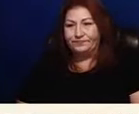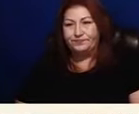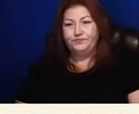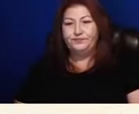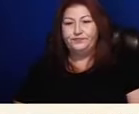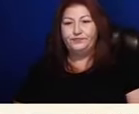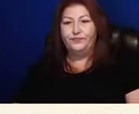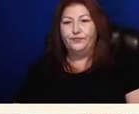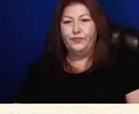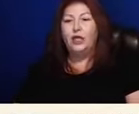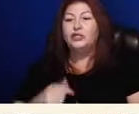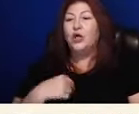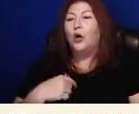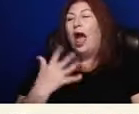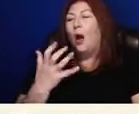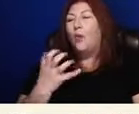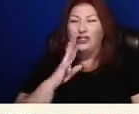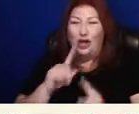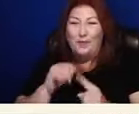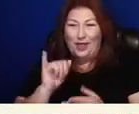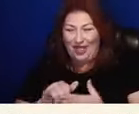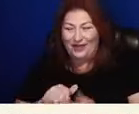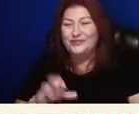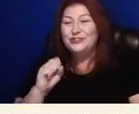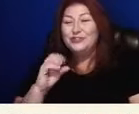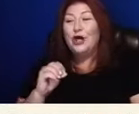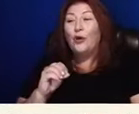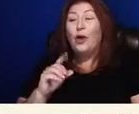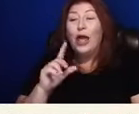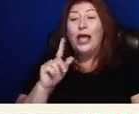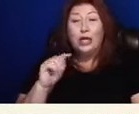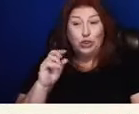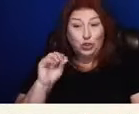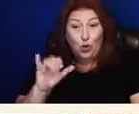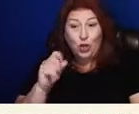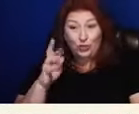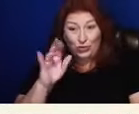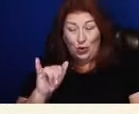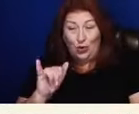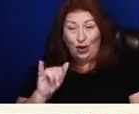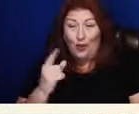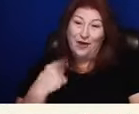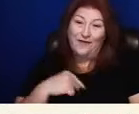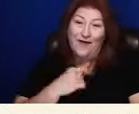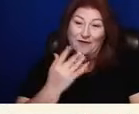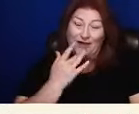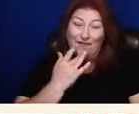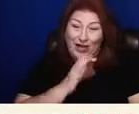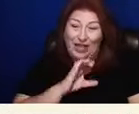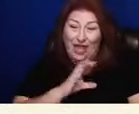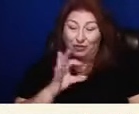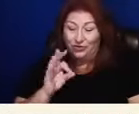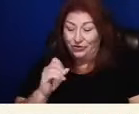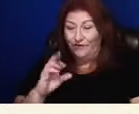So I want to talk a little bit about this. So in Toy Story, one of our favorite characters, Forky,